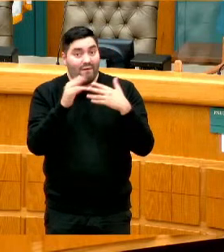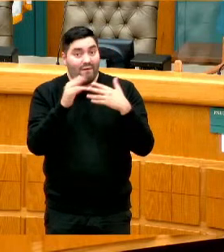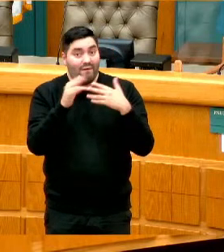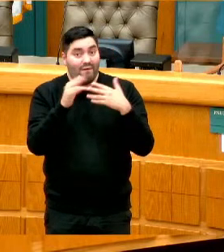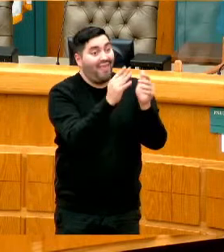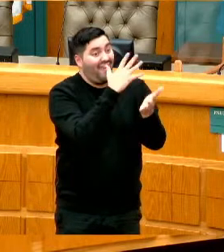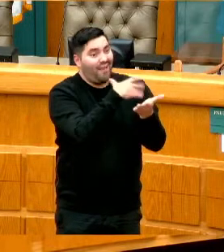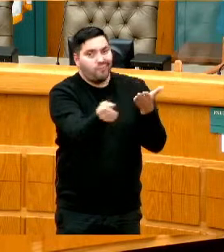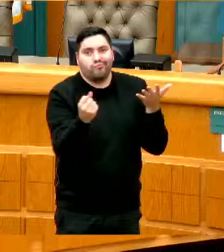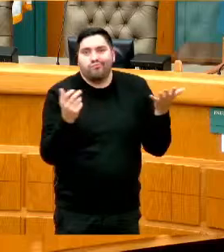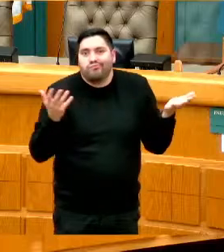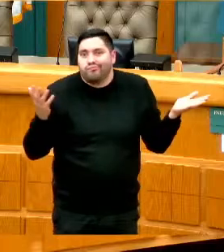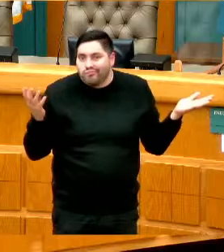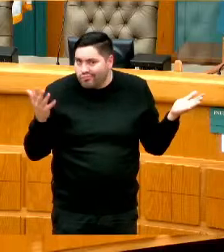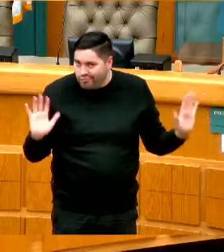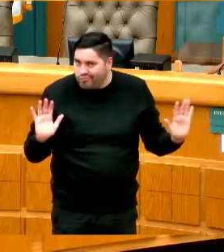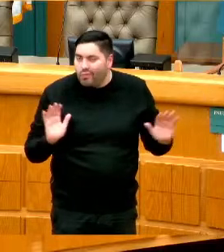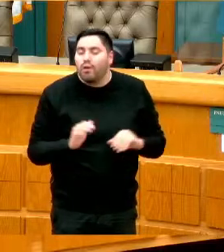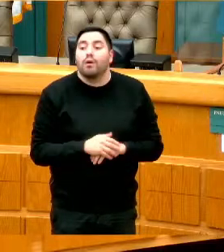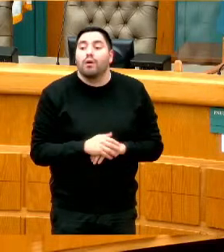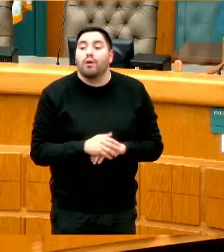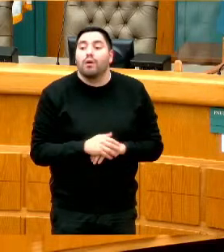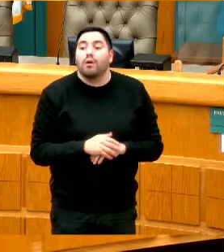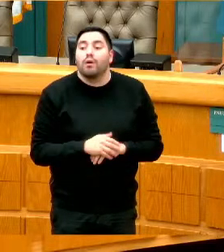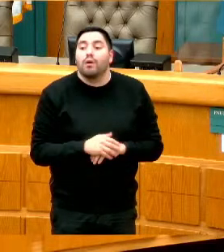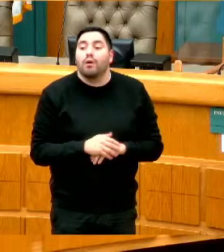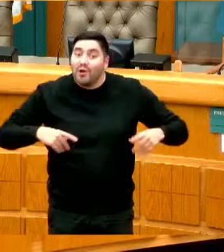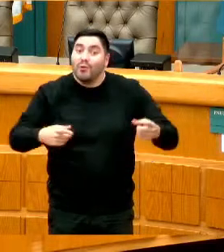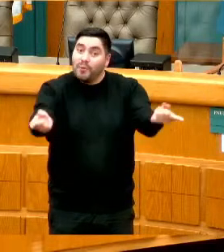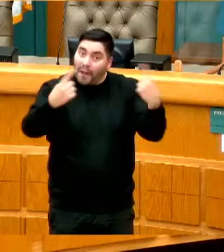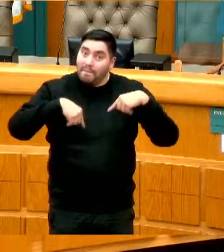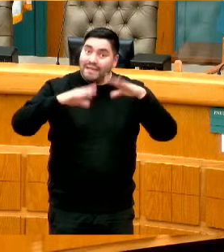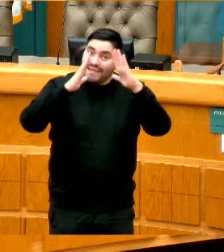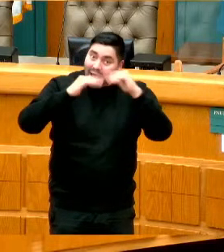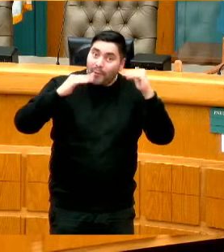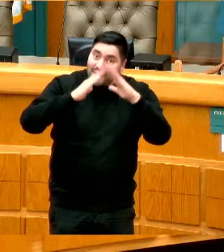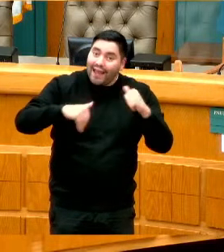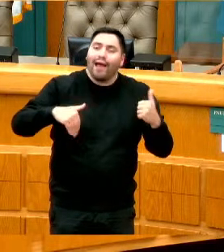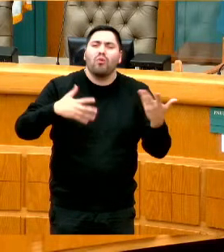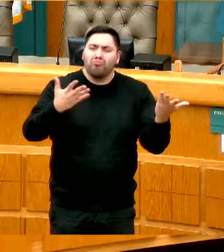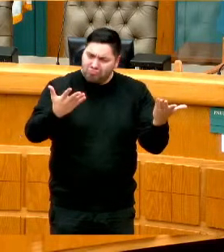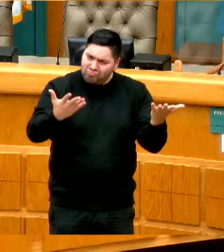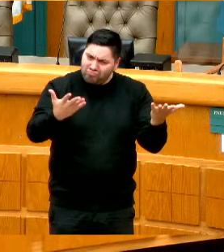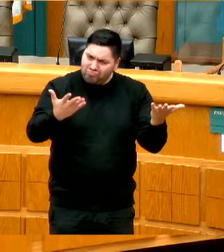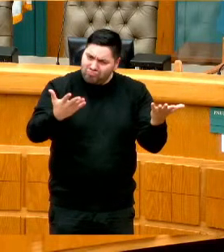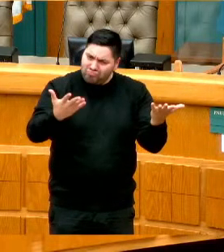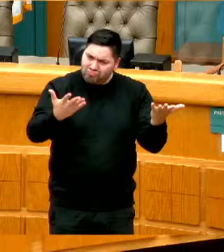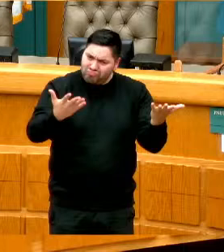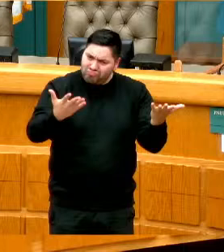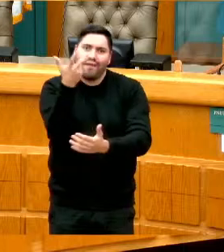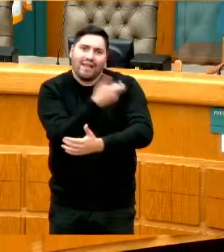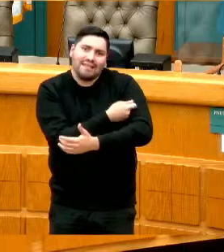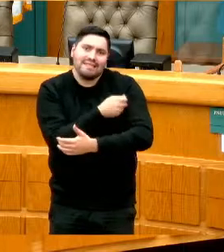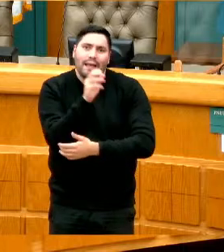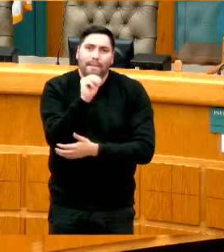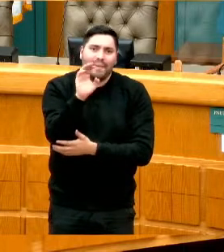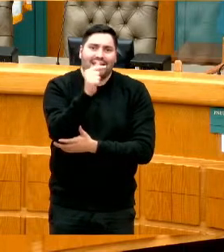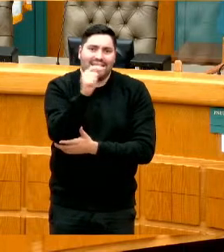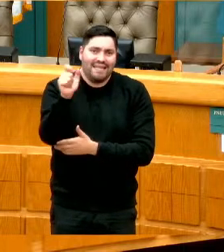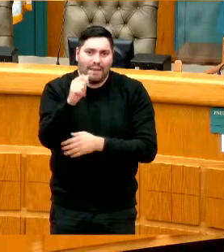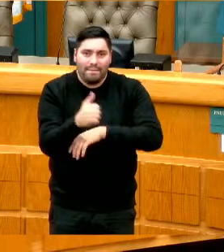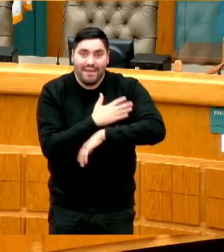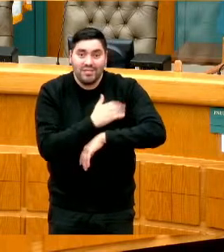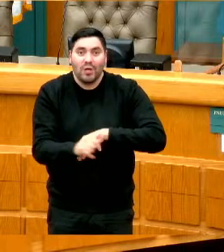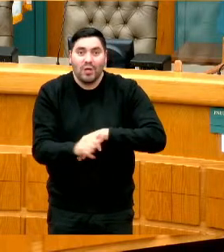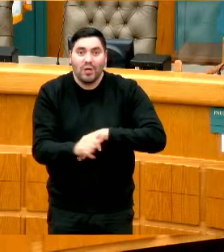available. So if you haven't been vaccinated and if you're coming downtown tomorrow, plan on a free vaccine at McGee Beach, and also get in some of